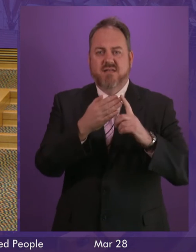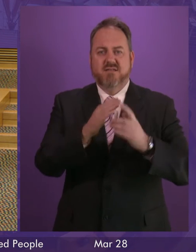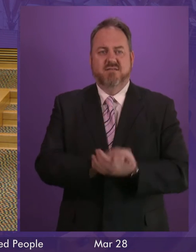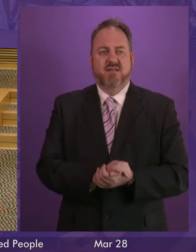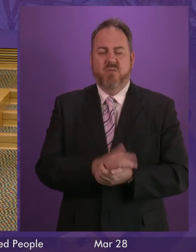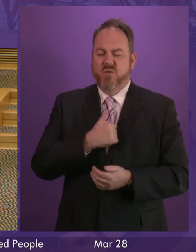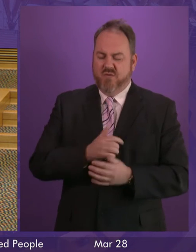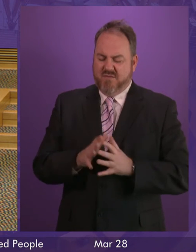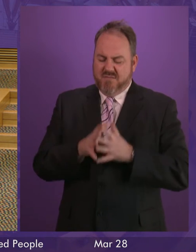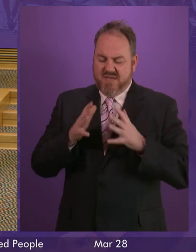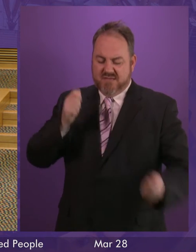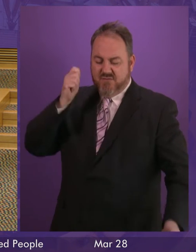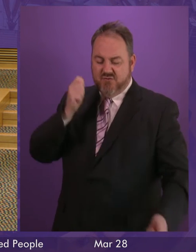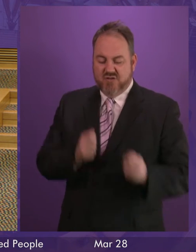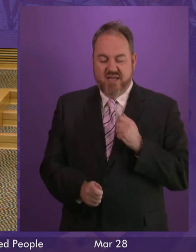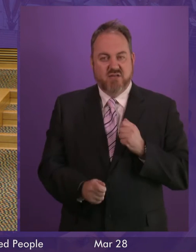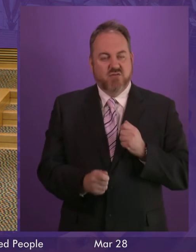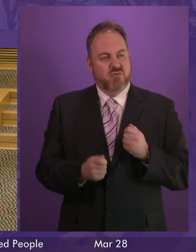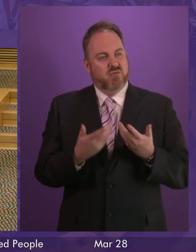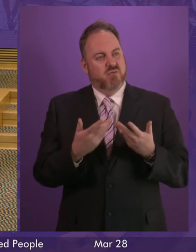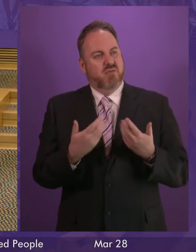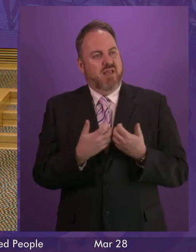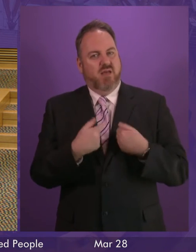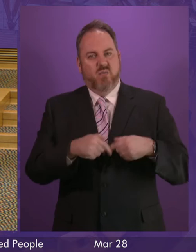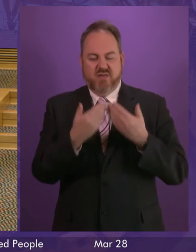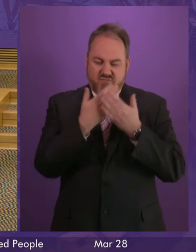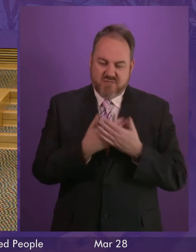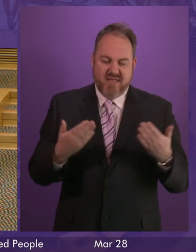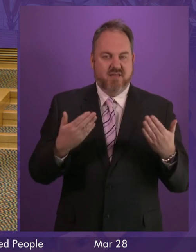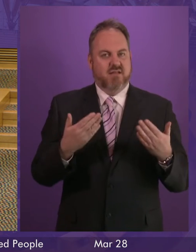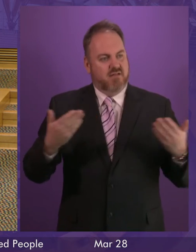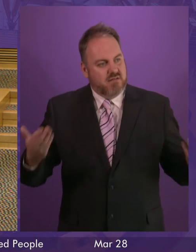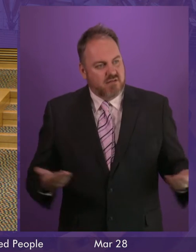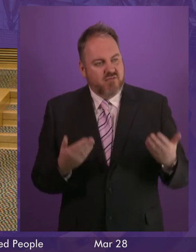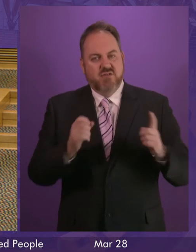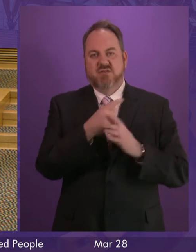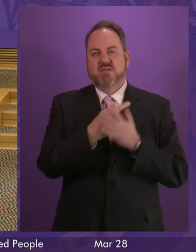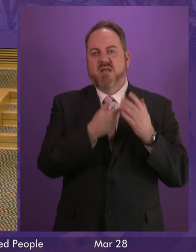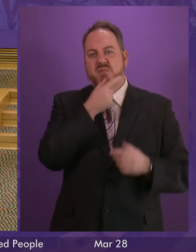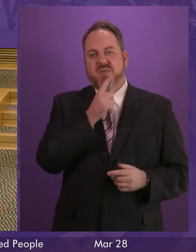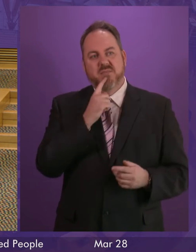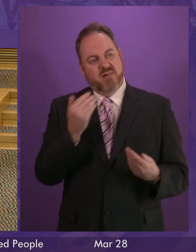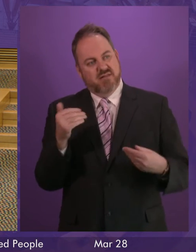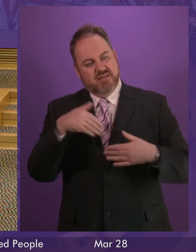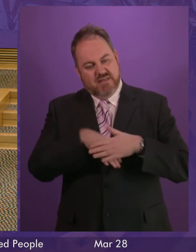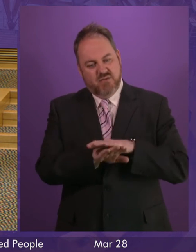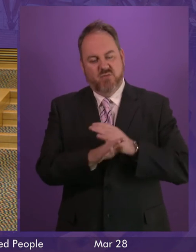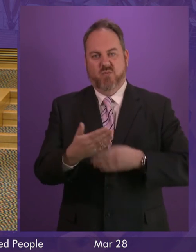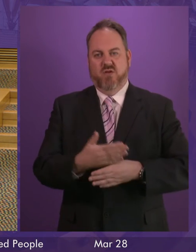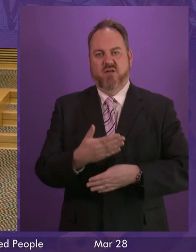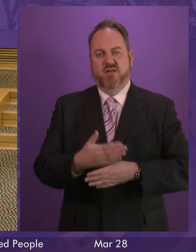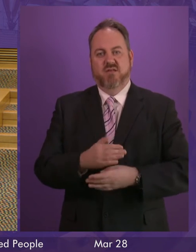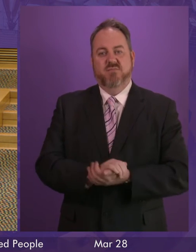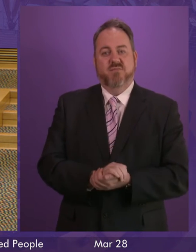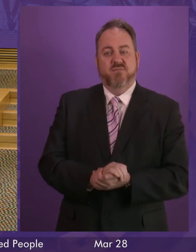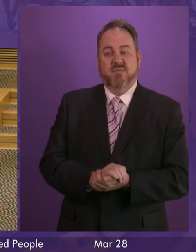of a fundamental shift in how disabled people are regarded in the labour market. Disabled people's organisations tell us getting the